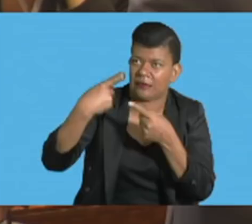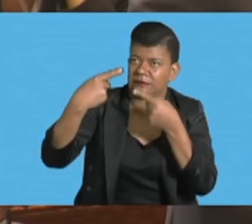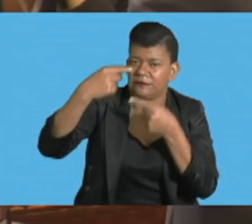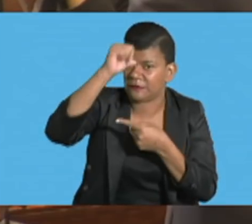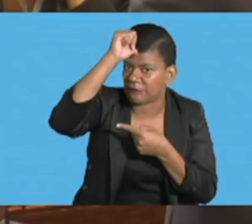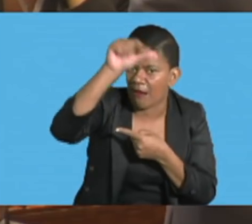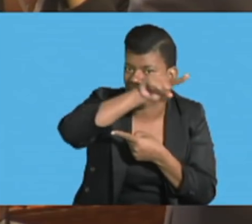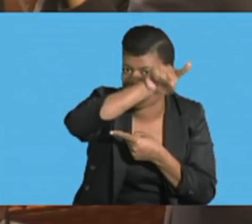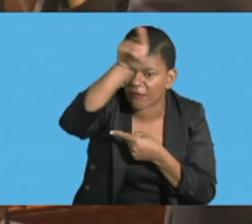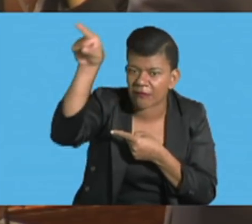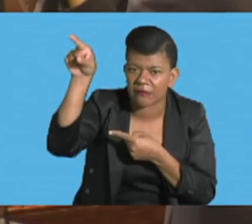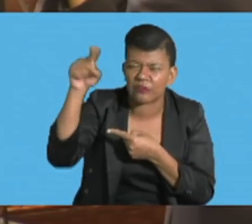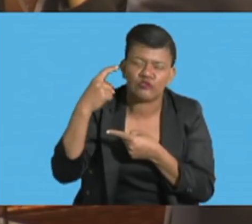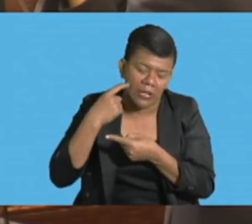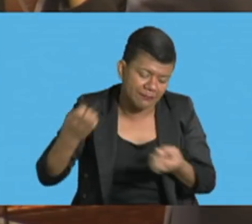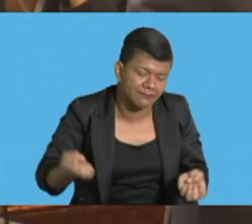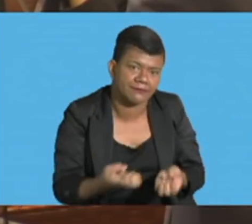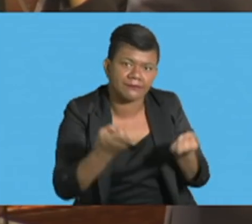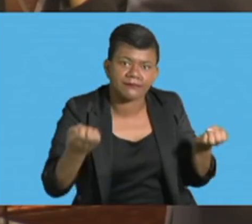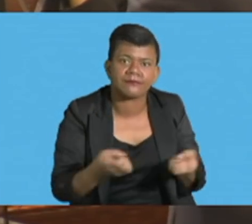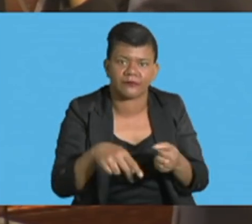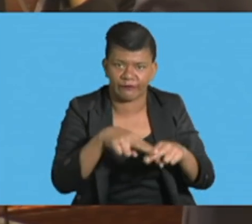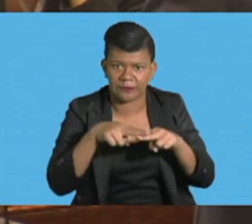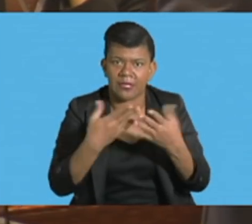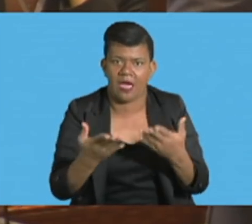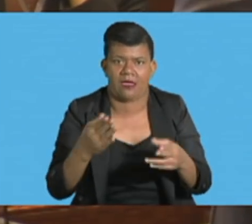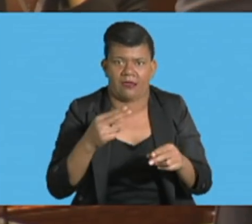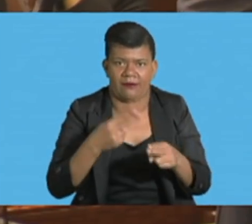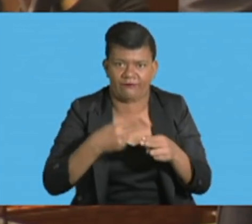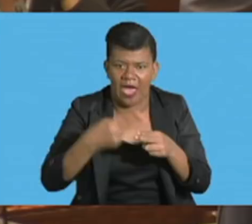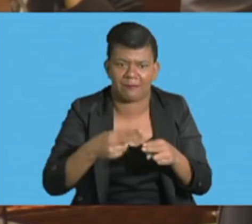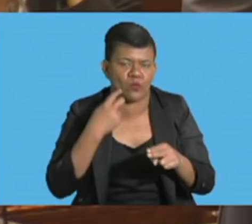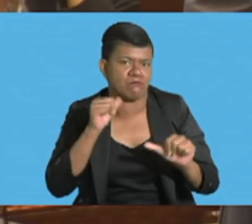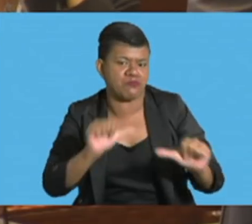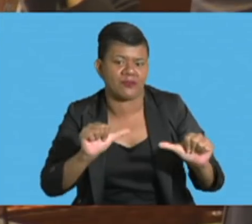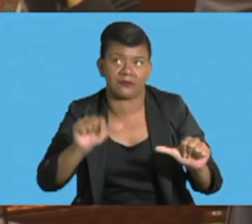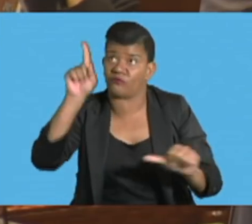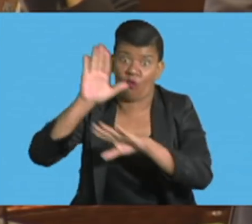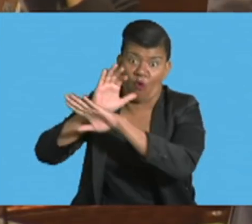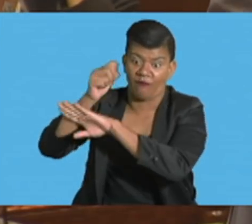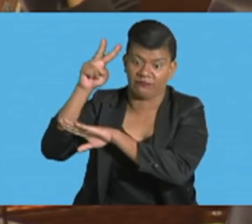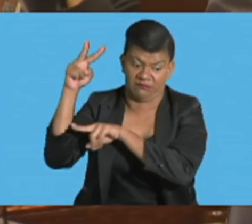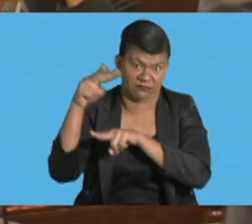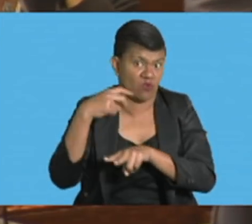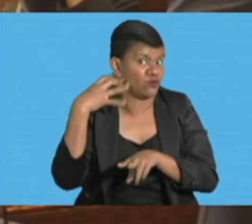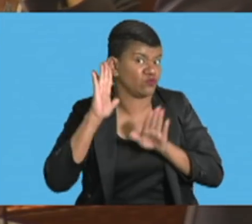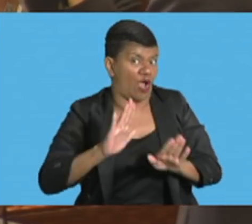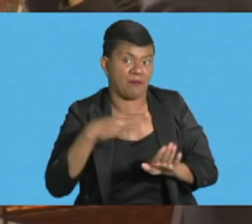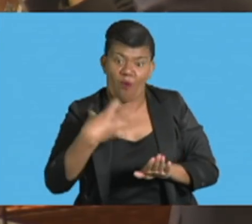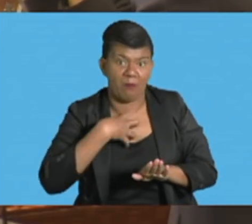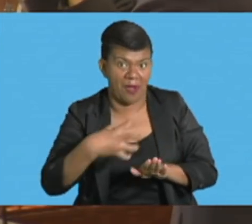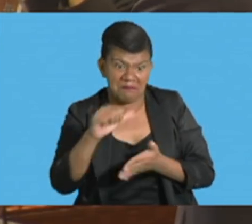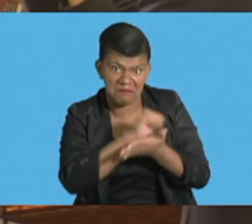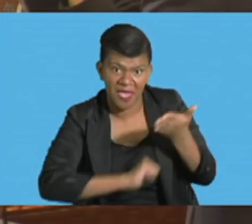international markets and shield them from dramatic swings in the world prices. We can make ourselves a